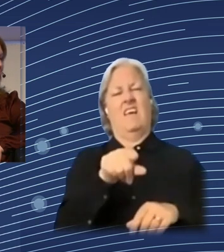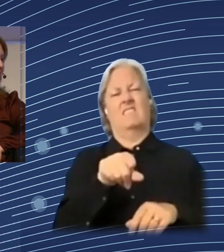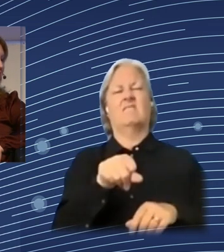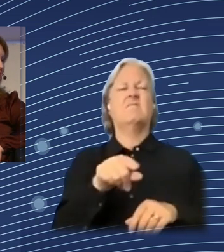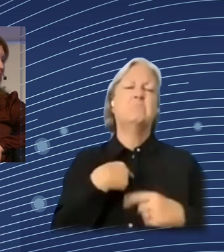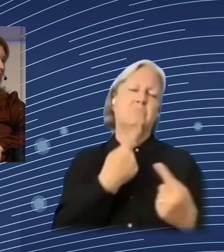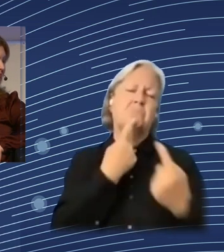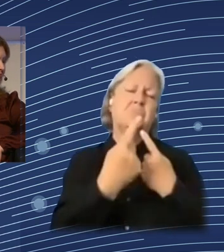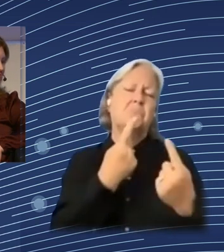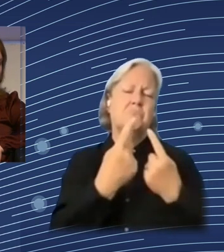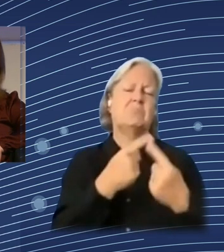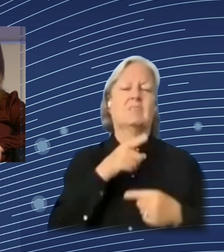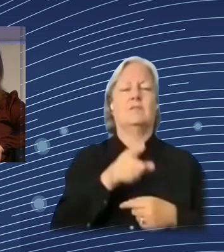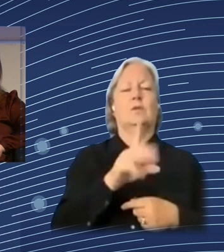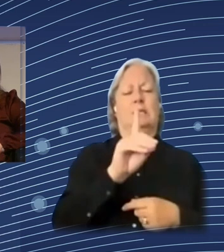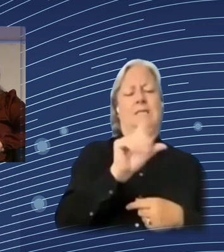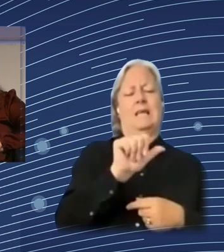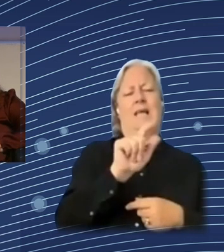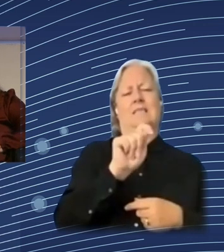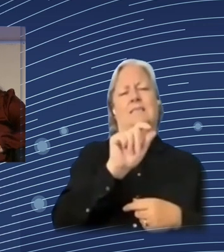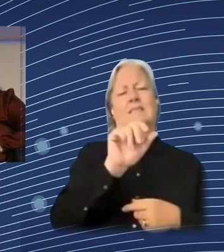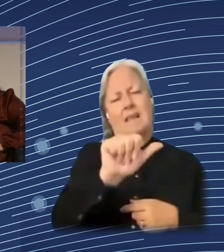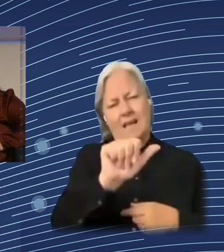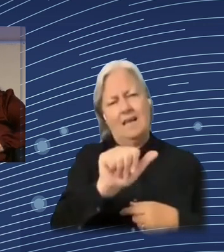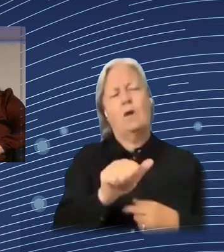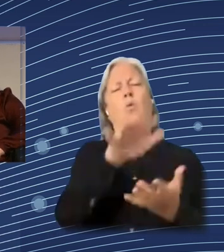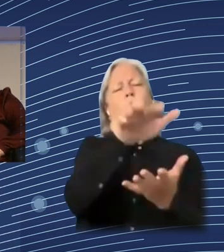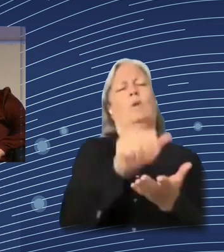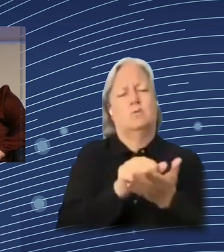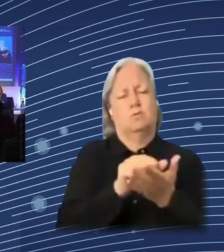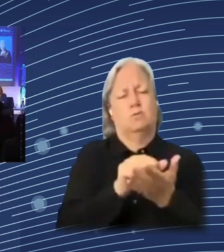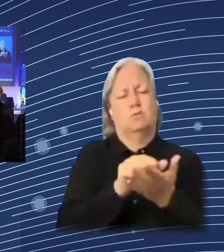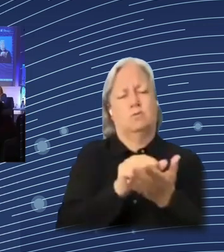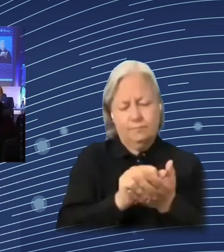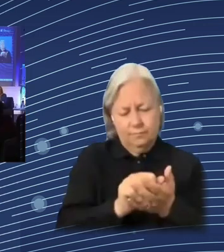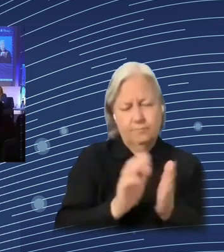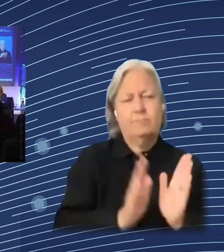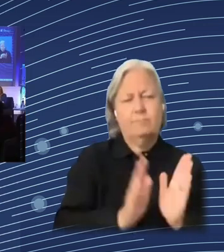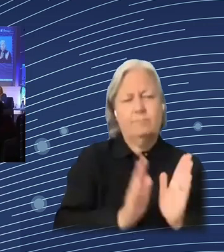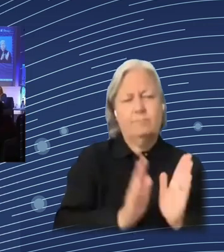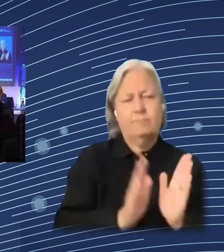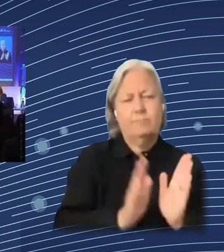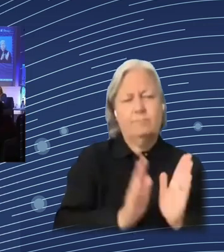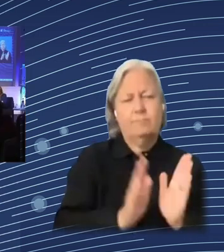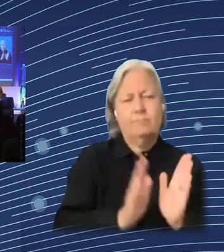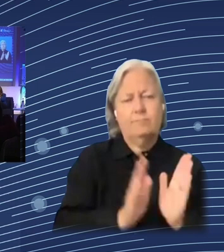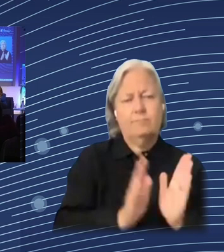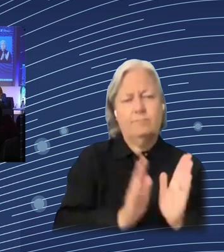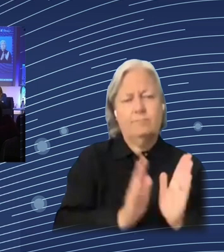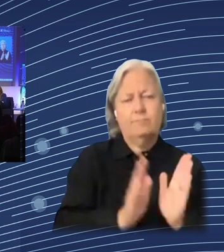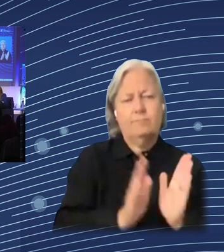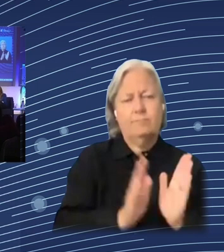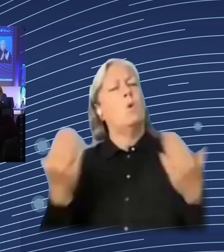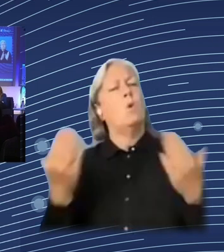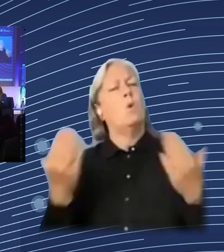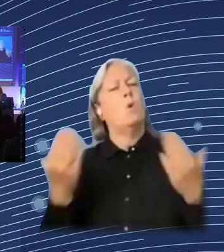slide. Okay. Key takeaways. What were the successes? How many